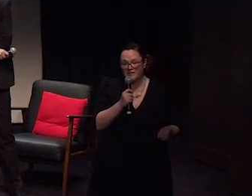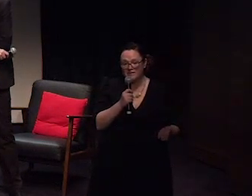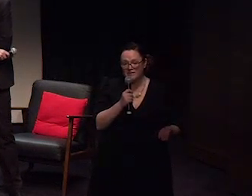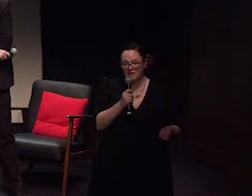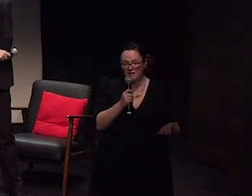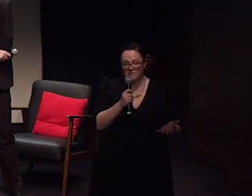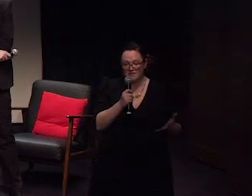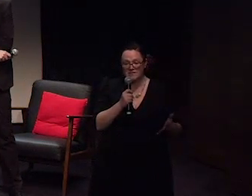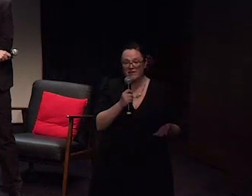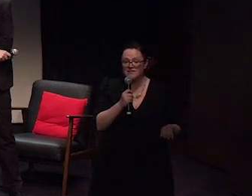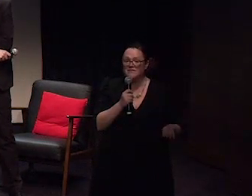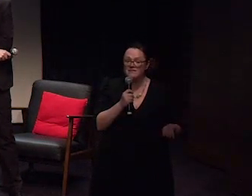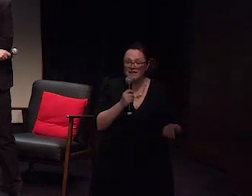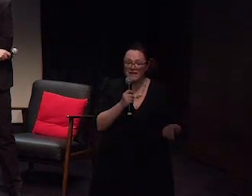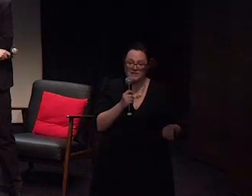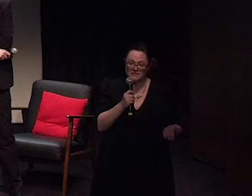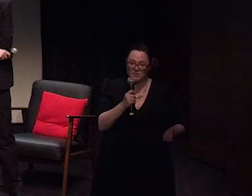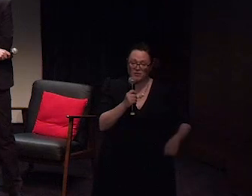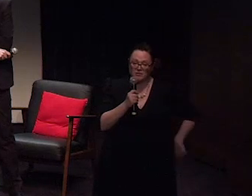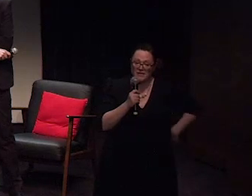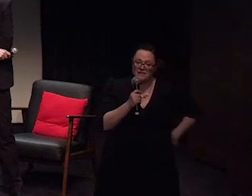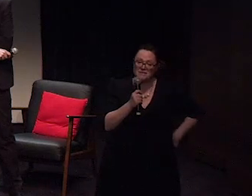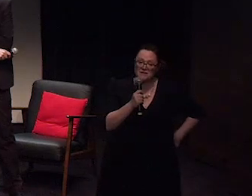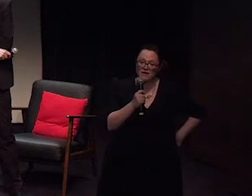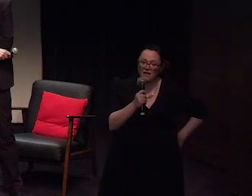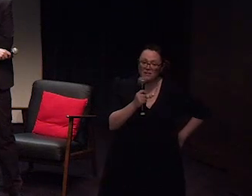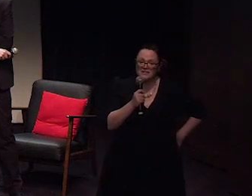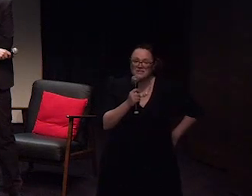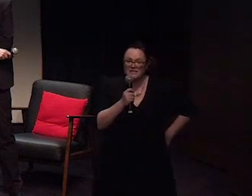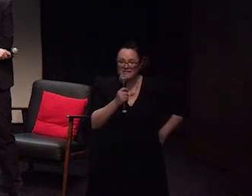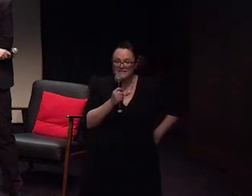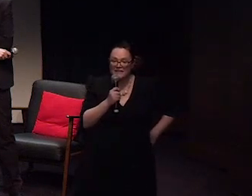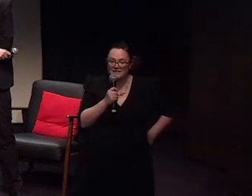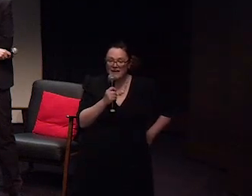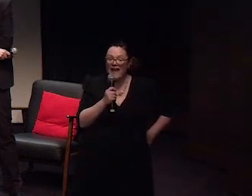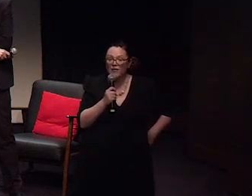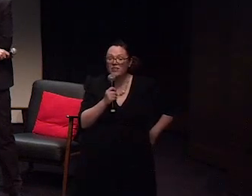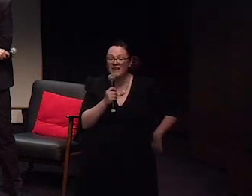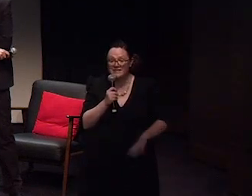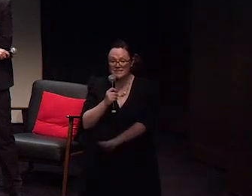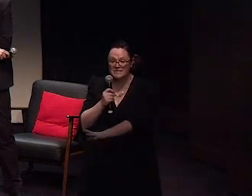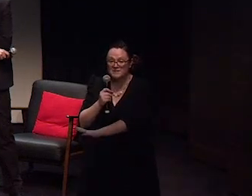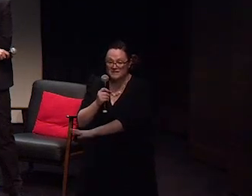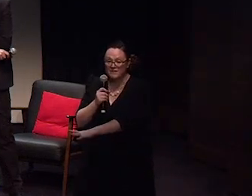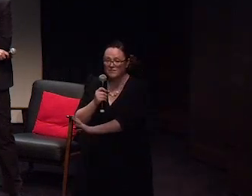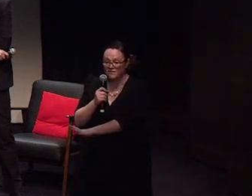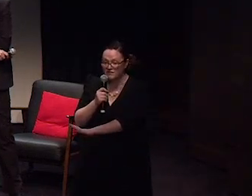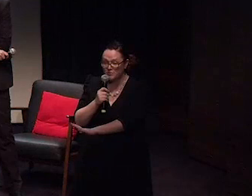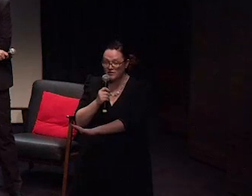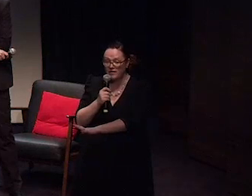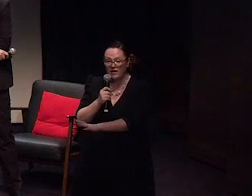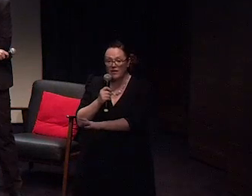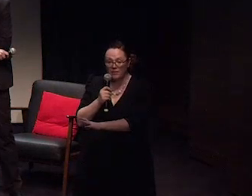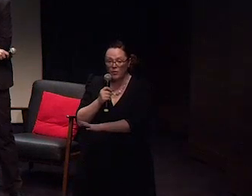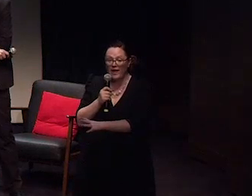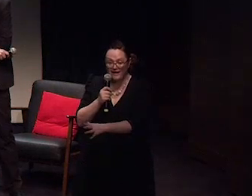you would integrate the sign language into the process. I'd be interesting to see how this specific